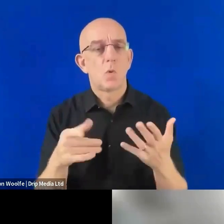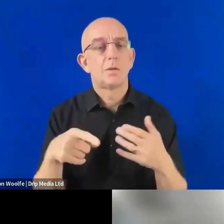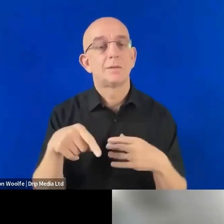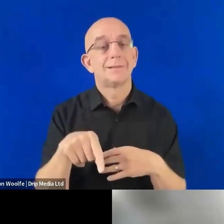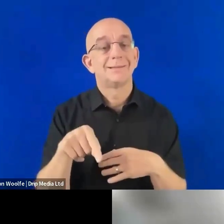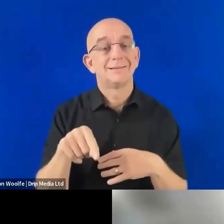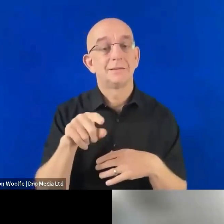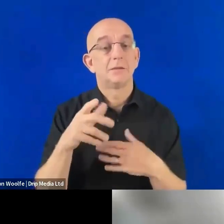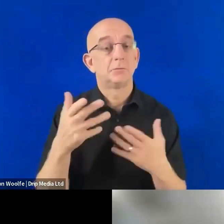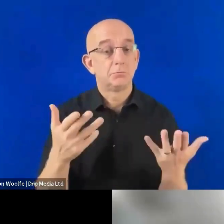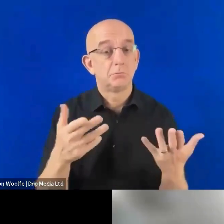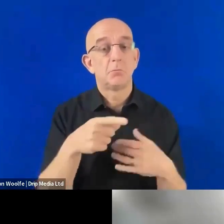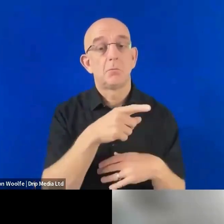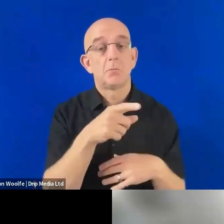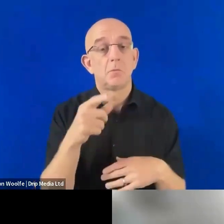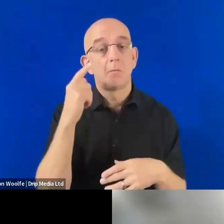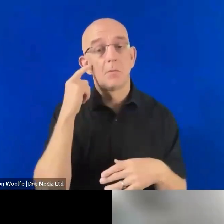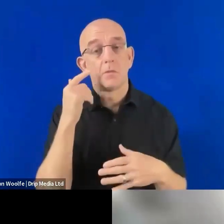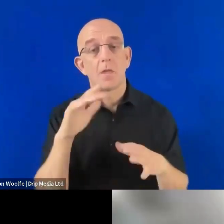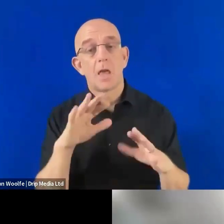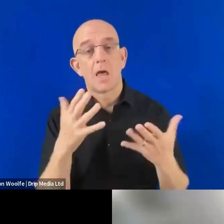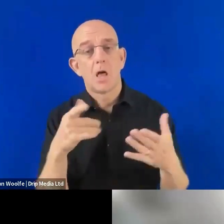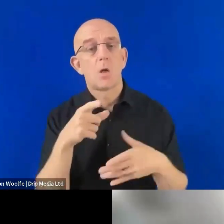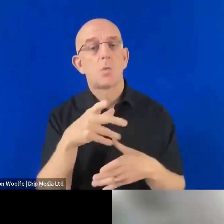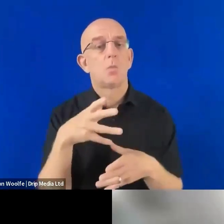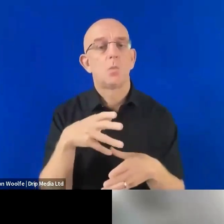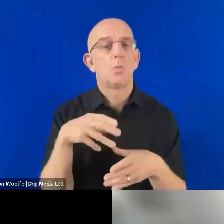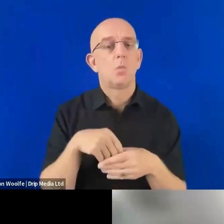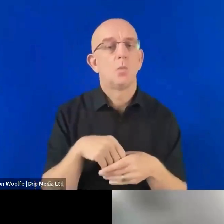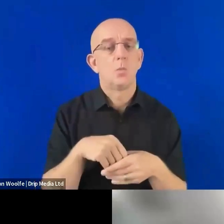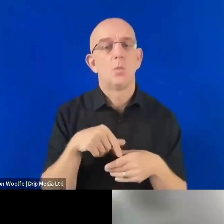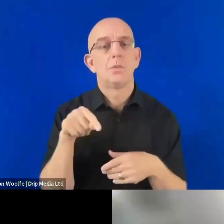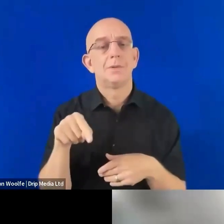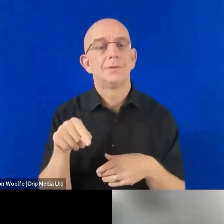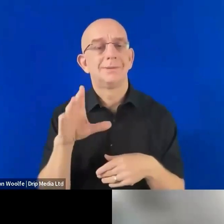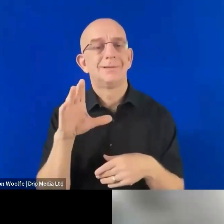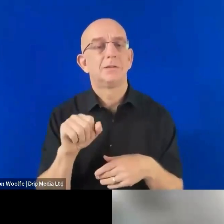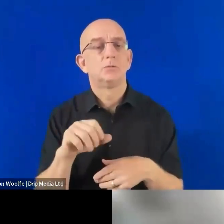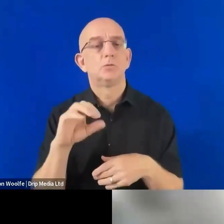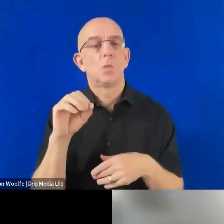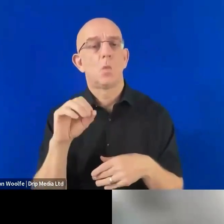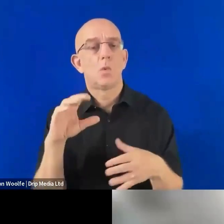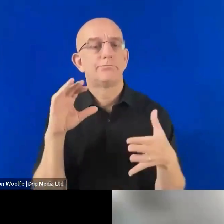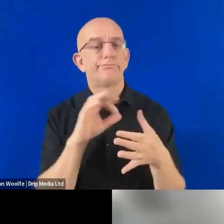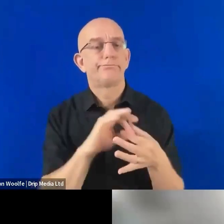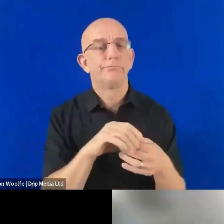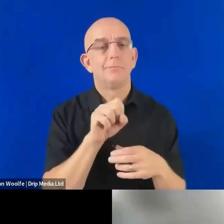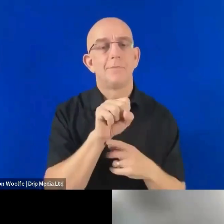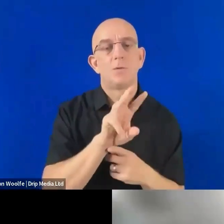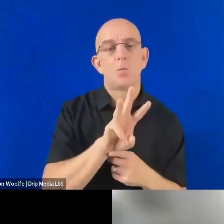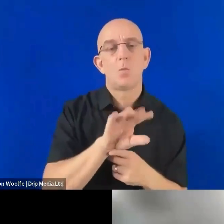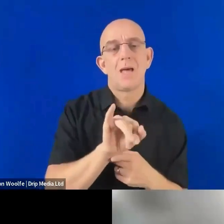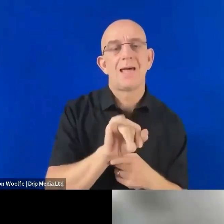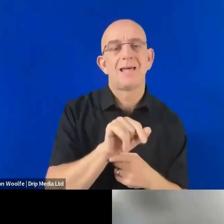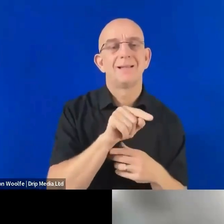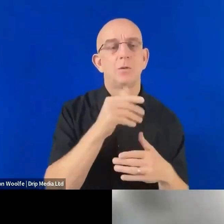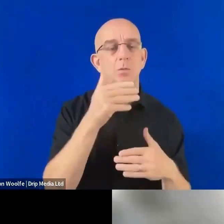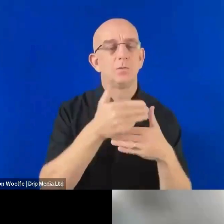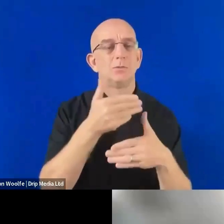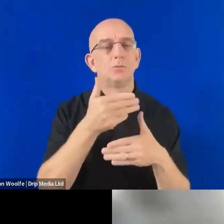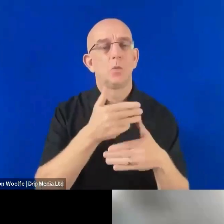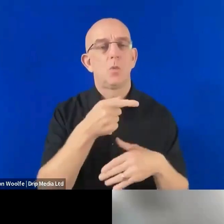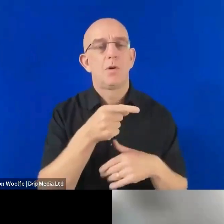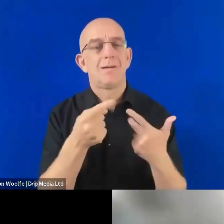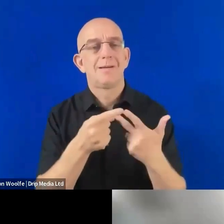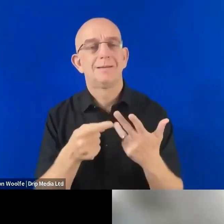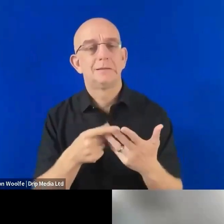the involvement of CSO with the SWI. I think Felix answer on how the involvement of CSO